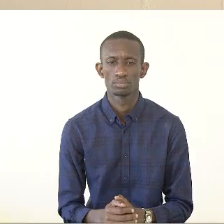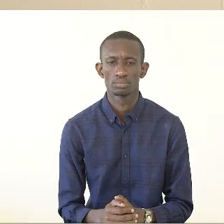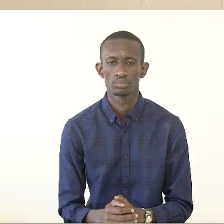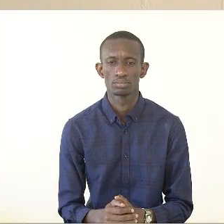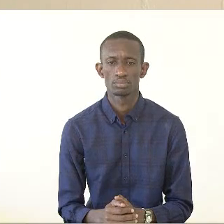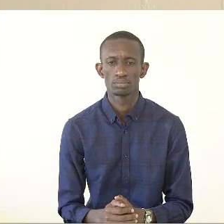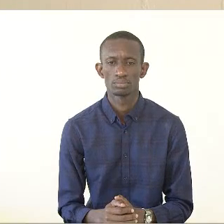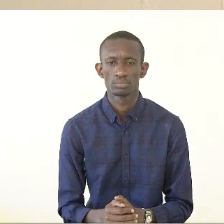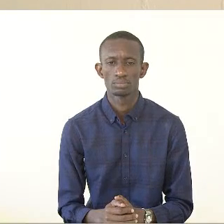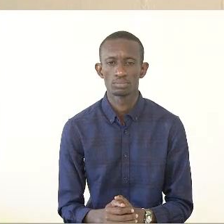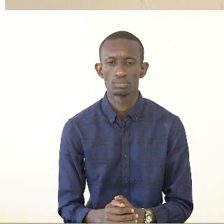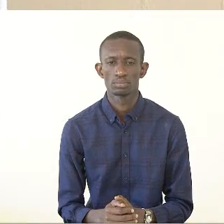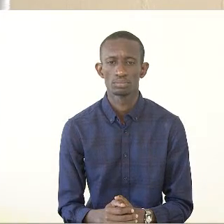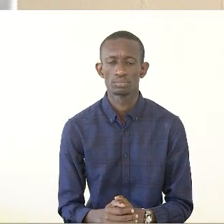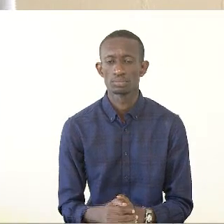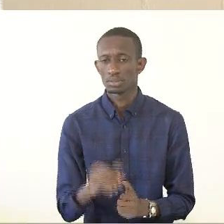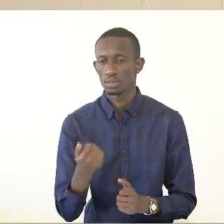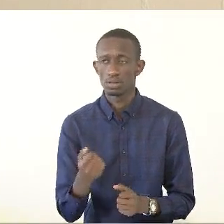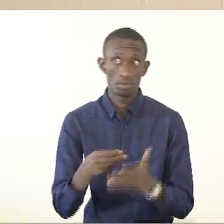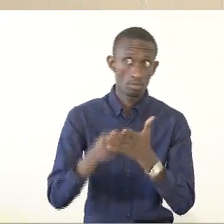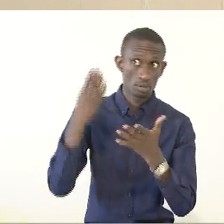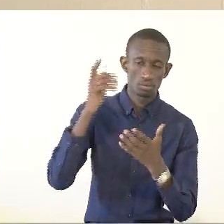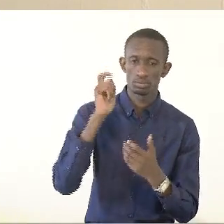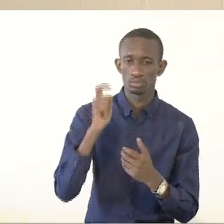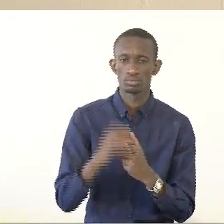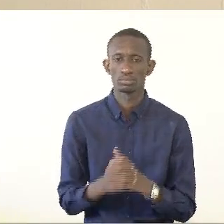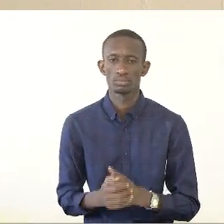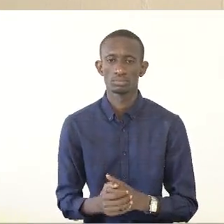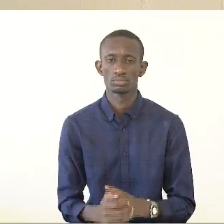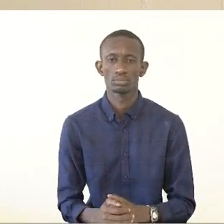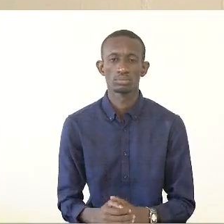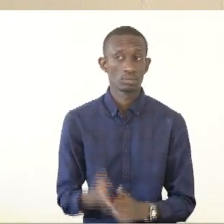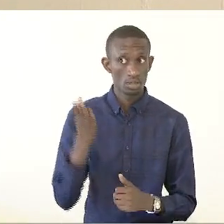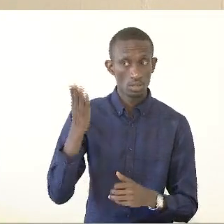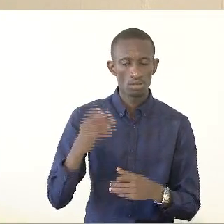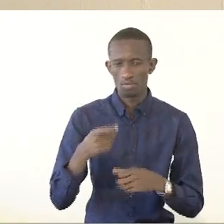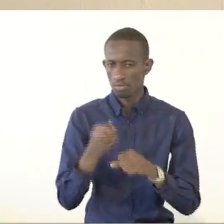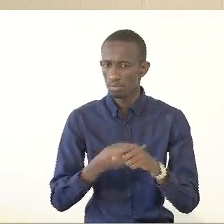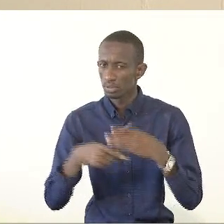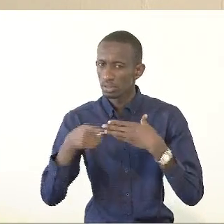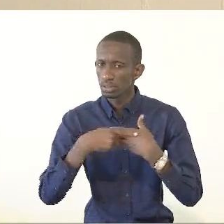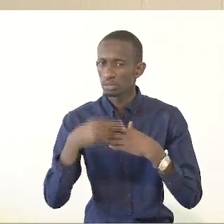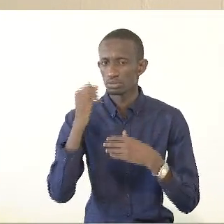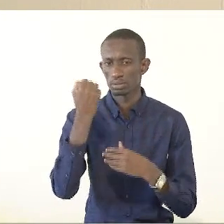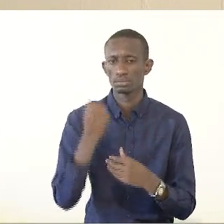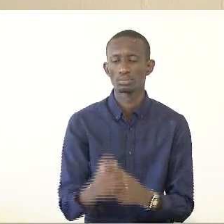And they have given us the value of x. They told us it is from -5,